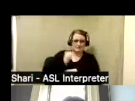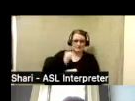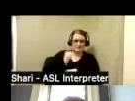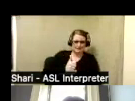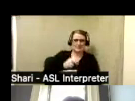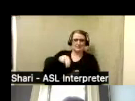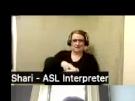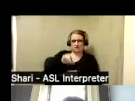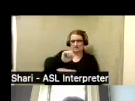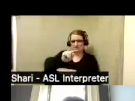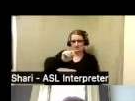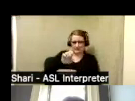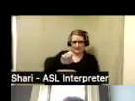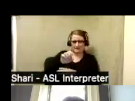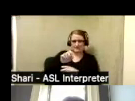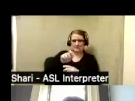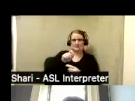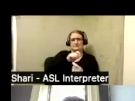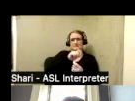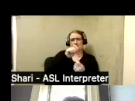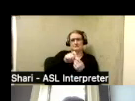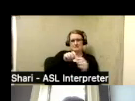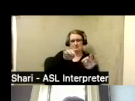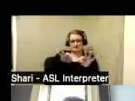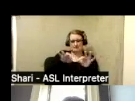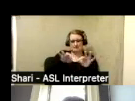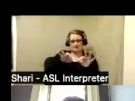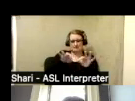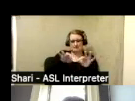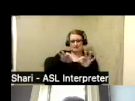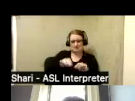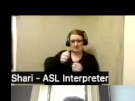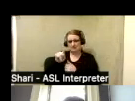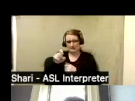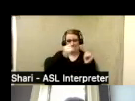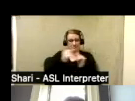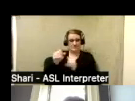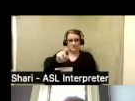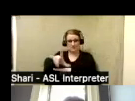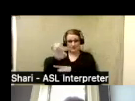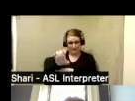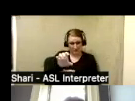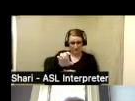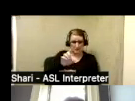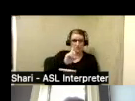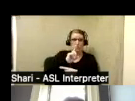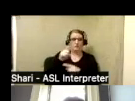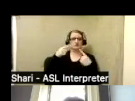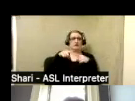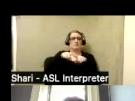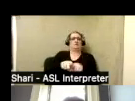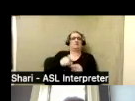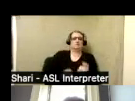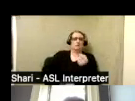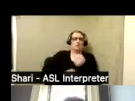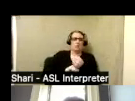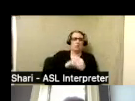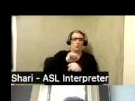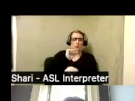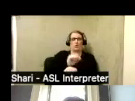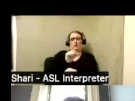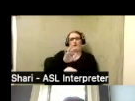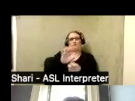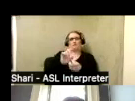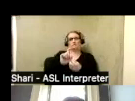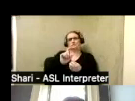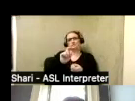the distinction of roles within that site, and the singularity of each individual style, but to simultaneously support the work of